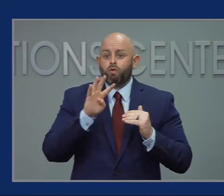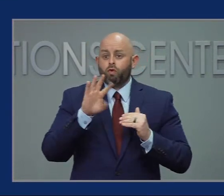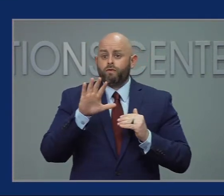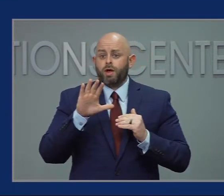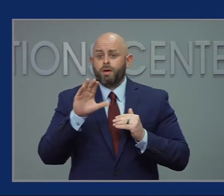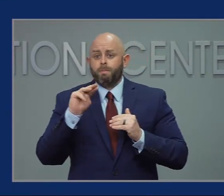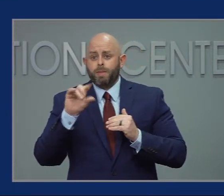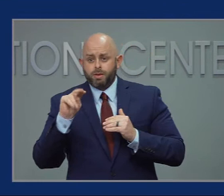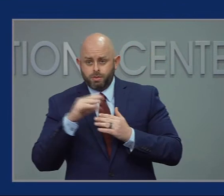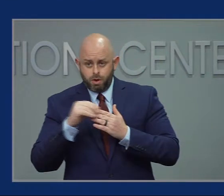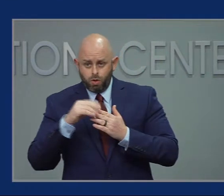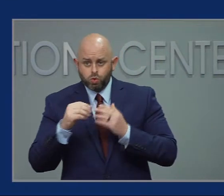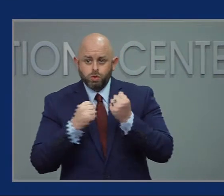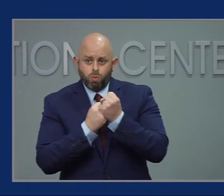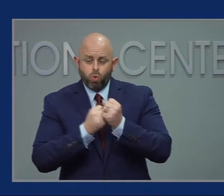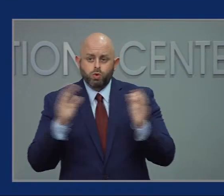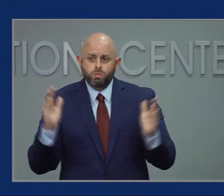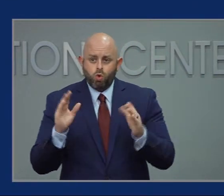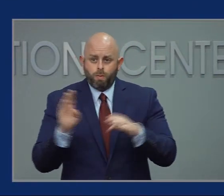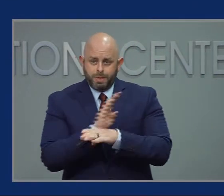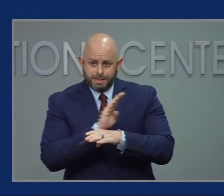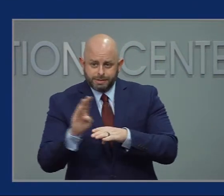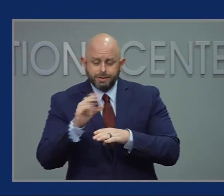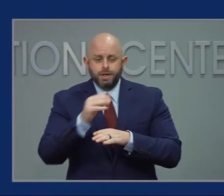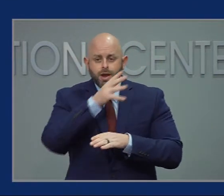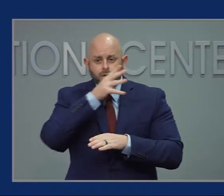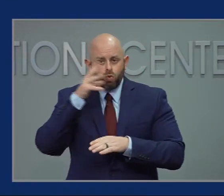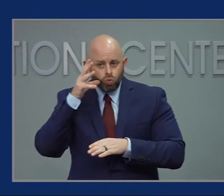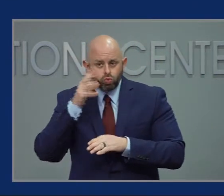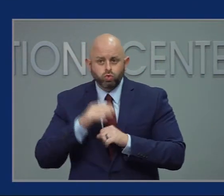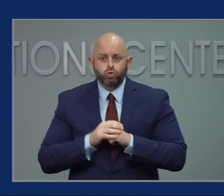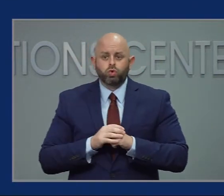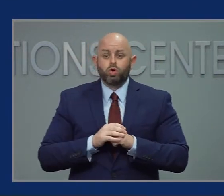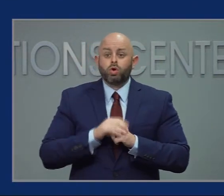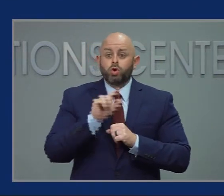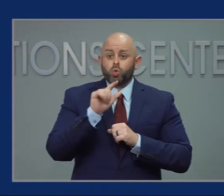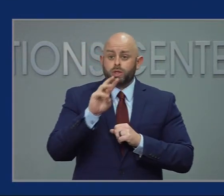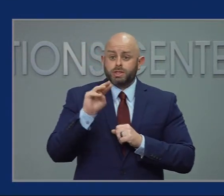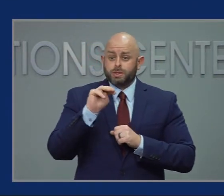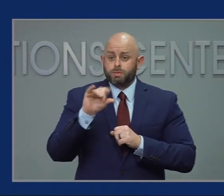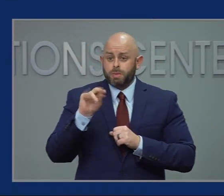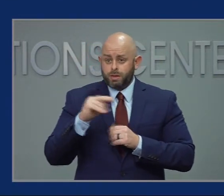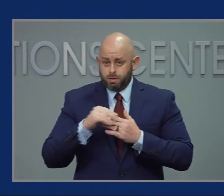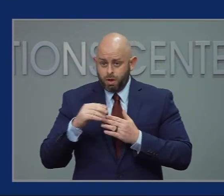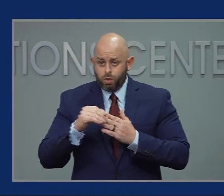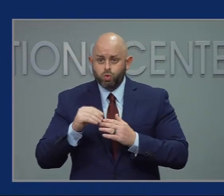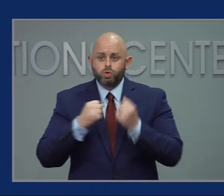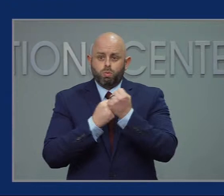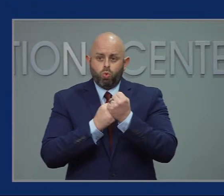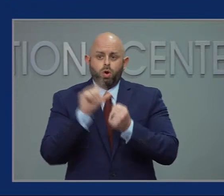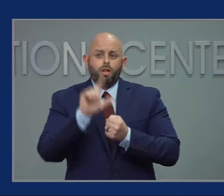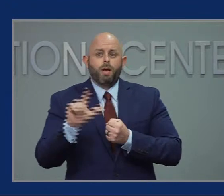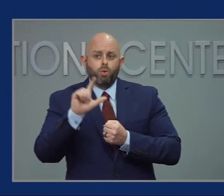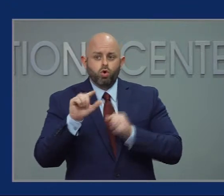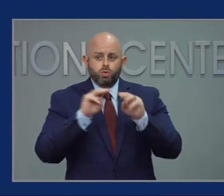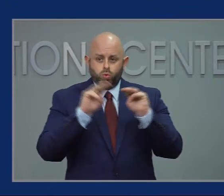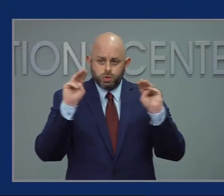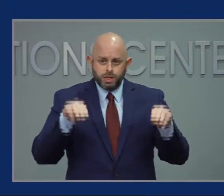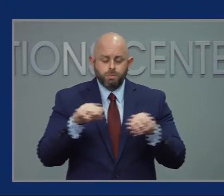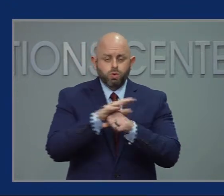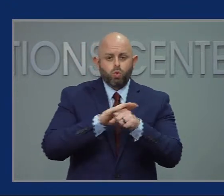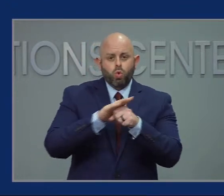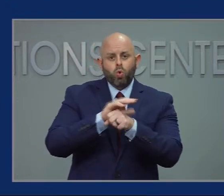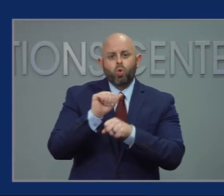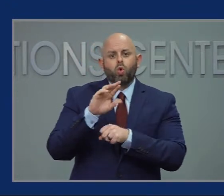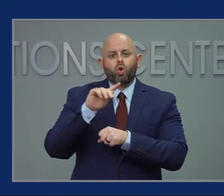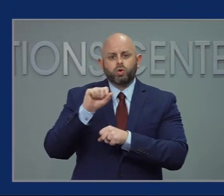million to support small businesses and agriculture, $26 million to support libraries, museums, and local